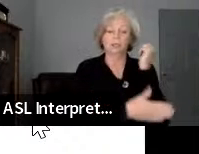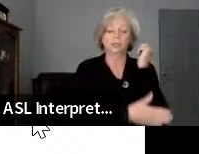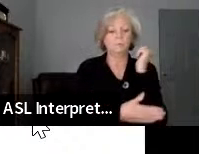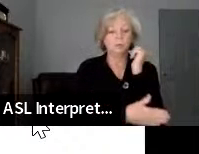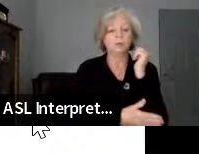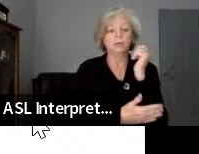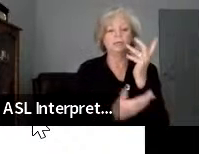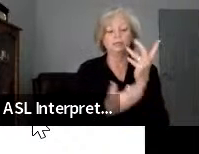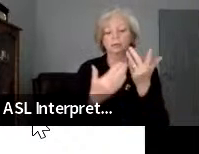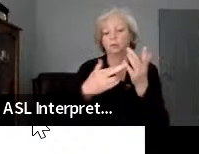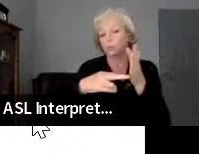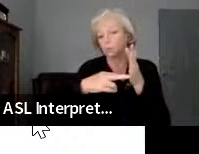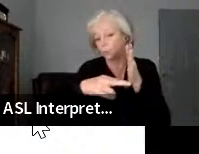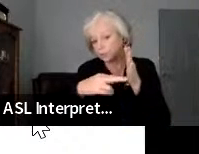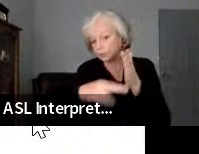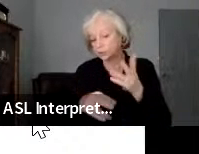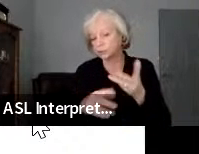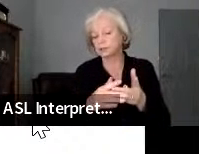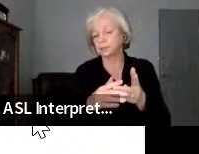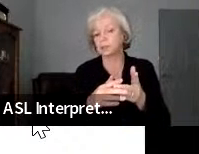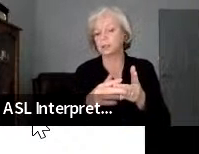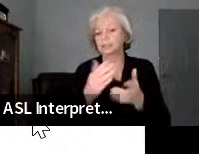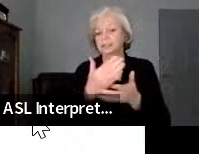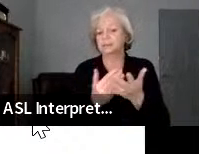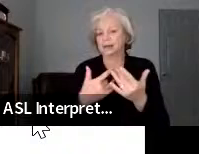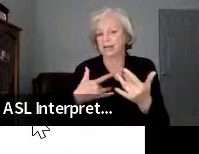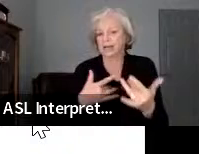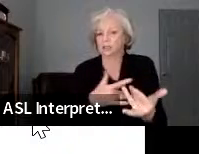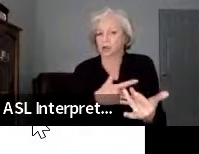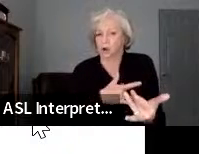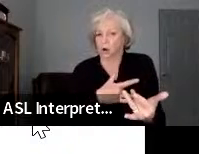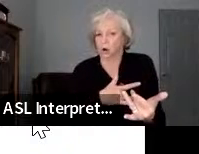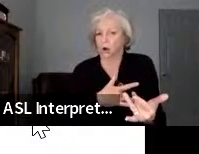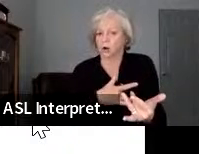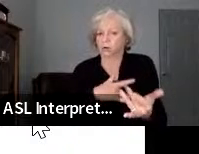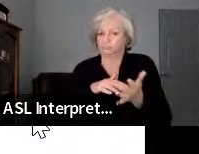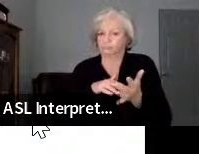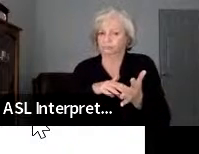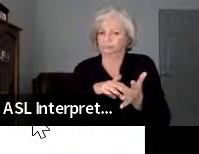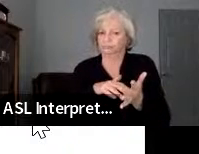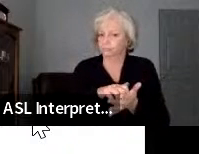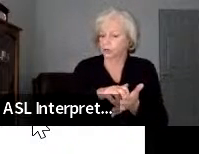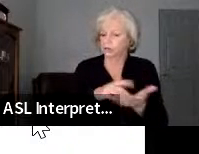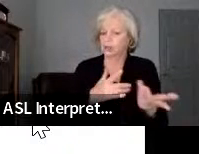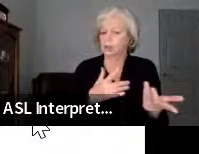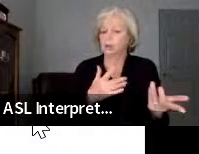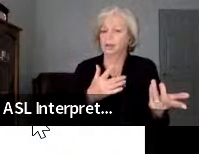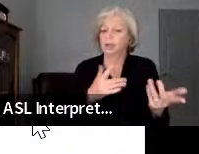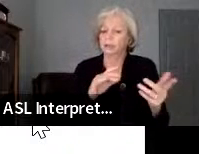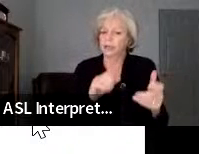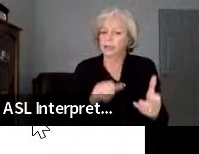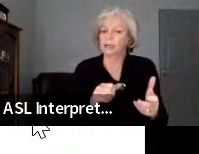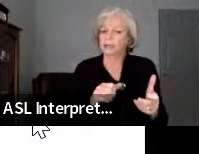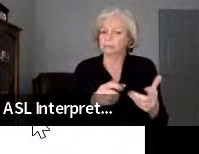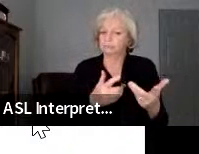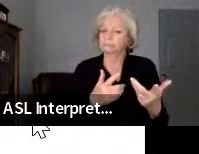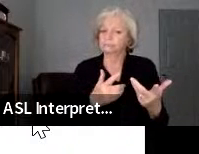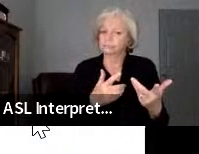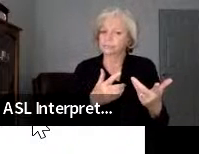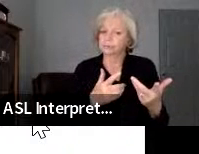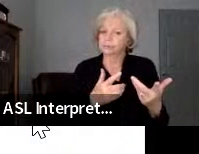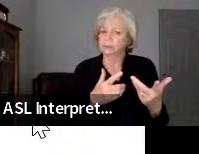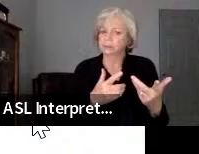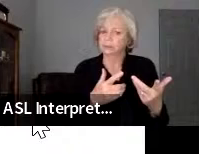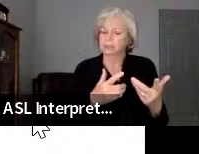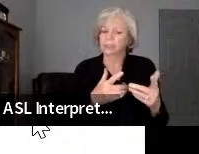if someone has, let's say, congestive heart failure, they can follow up with them and so that they don't end up in the hospital again.